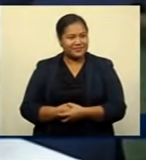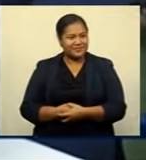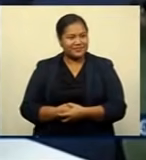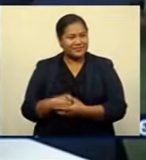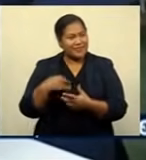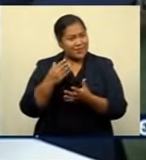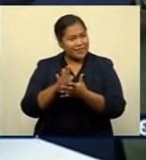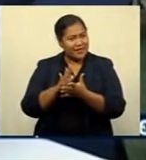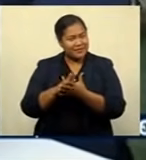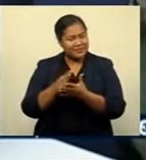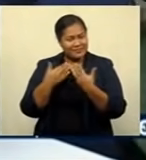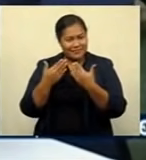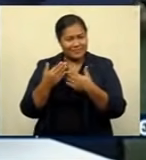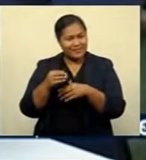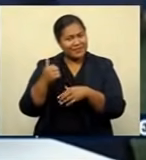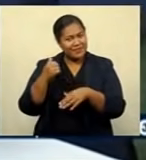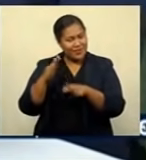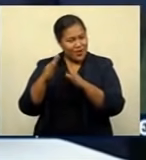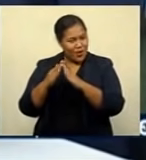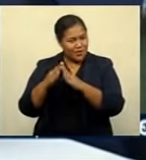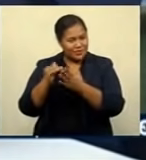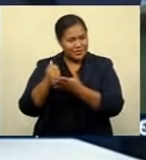all the people in the village,